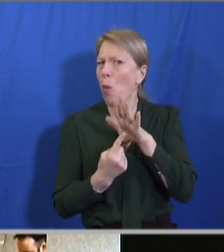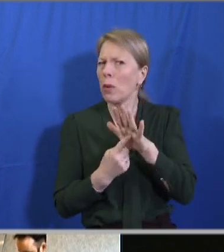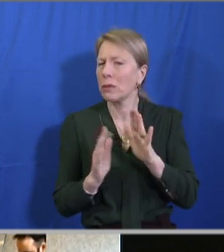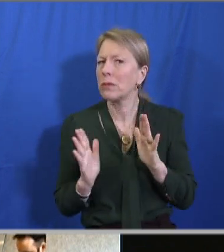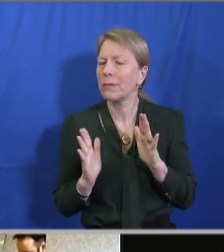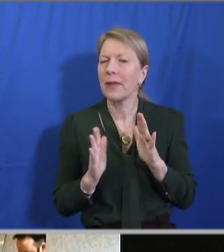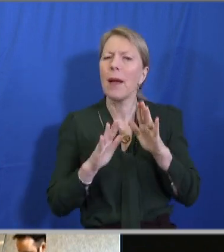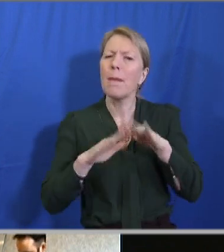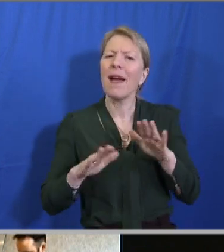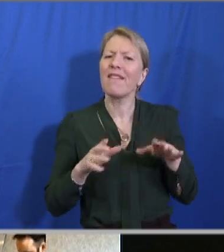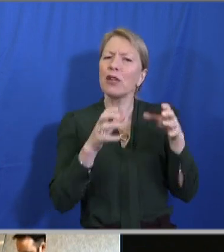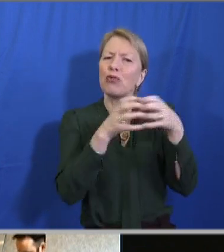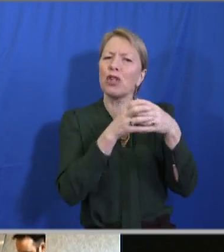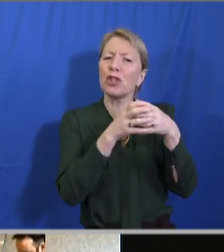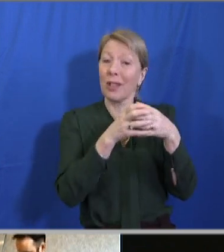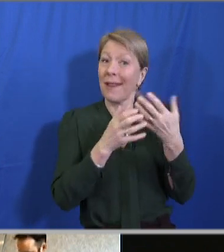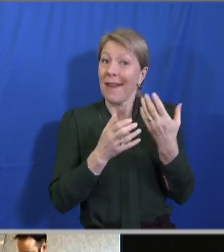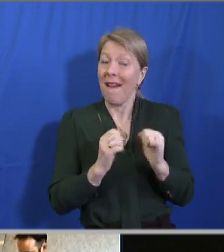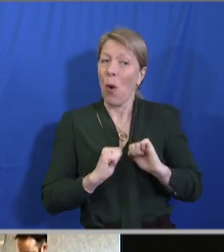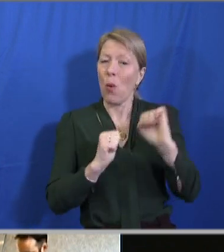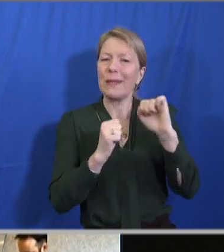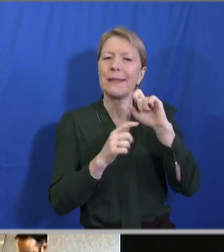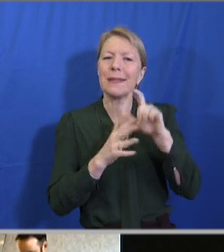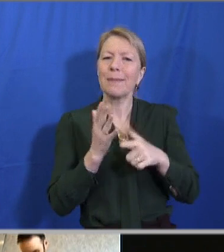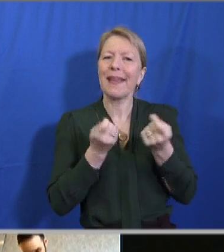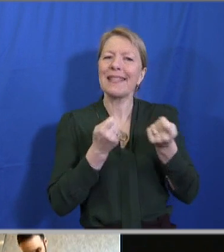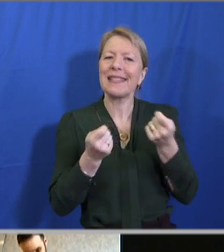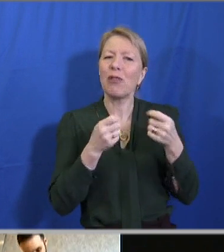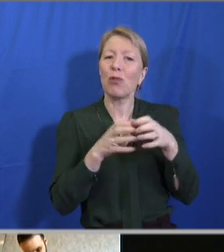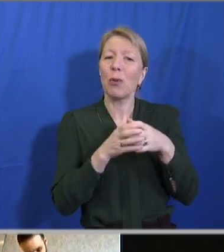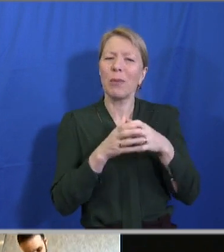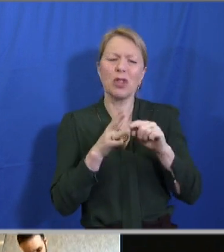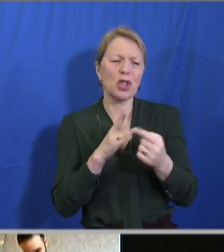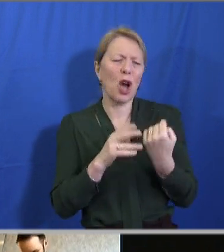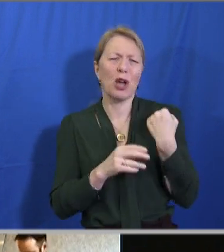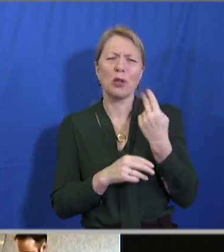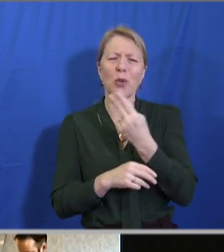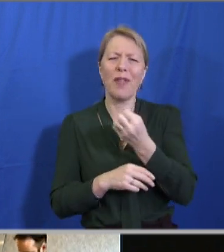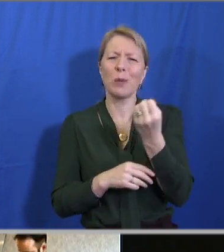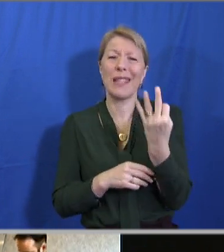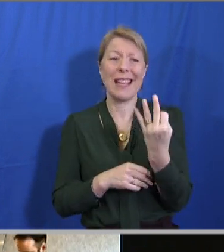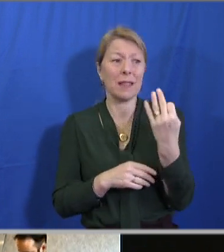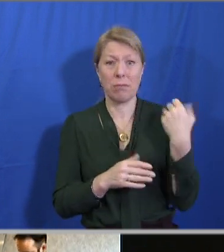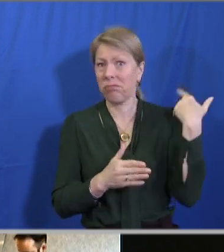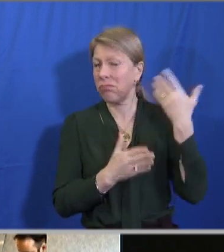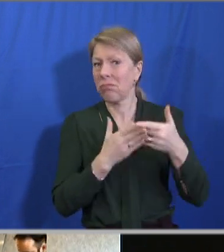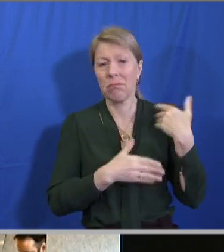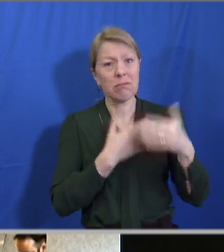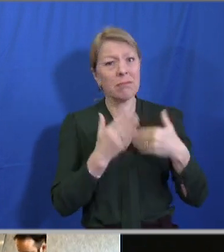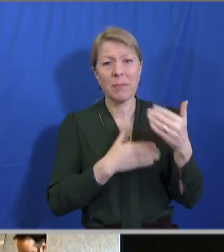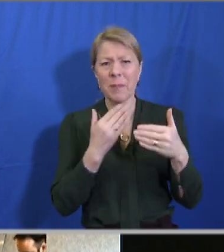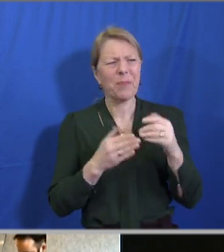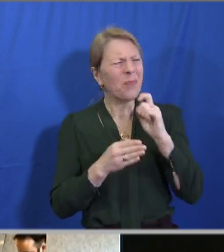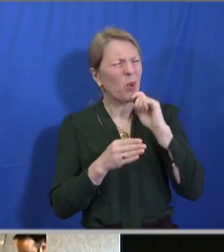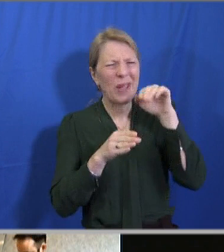steering group, actually since 2008. And that comprises a broad range of trust staff, disability